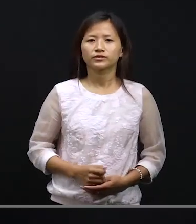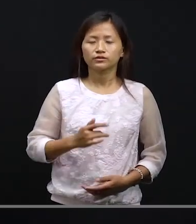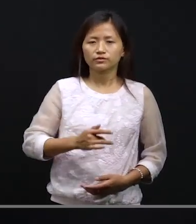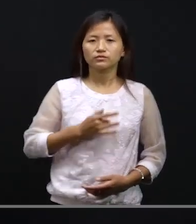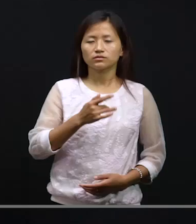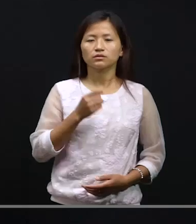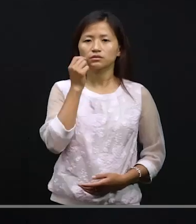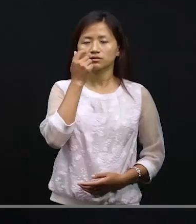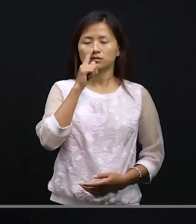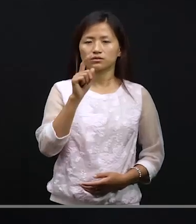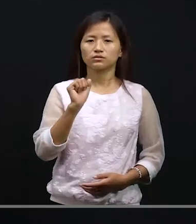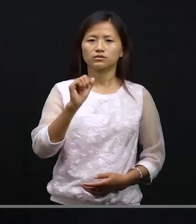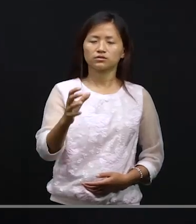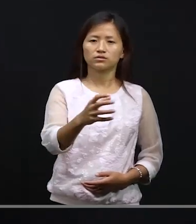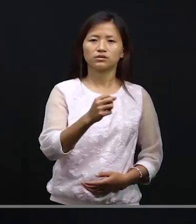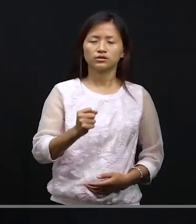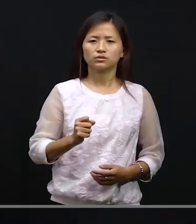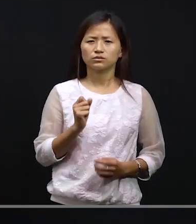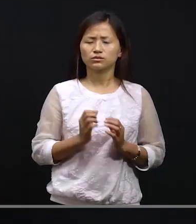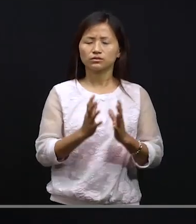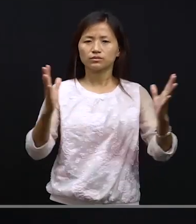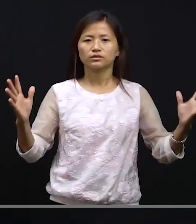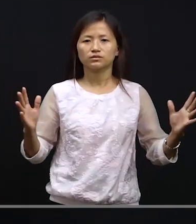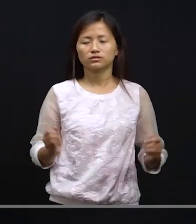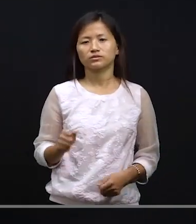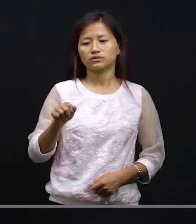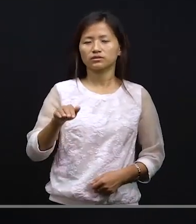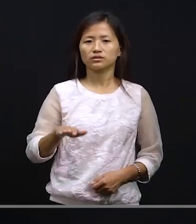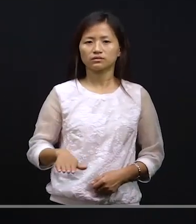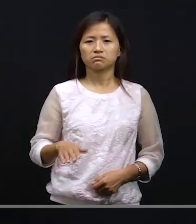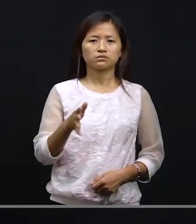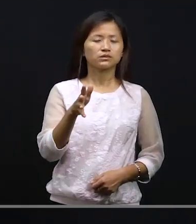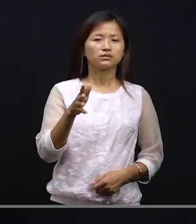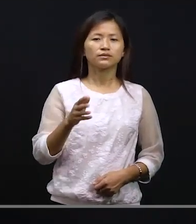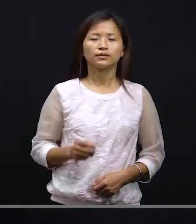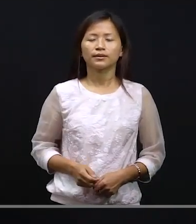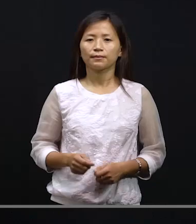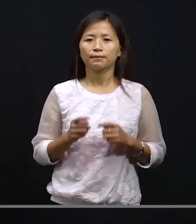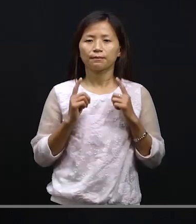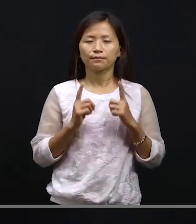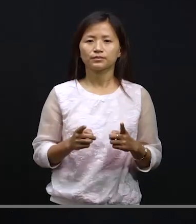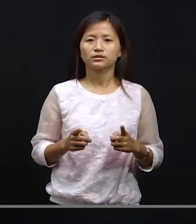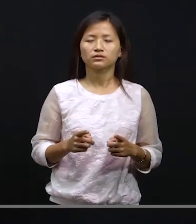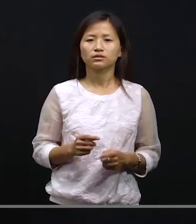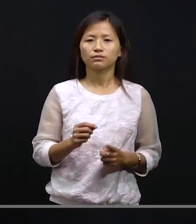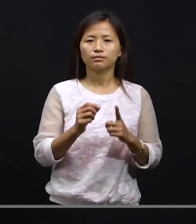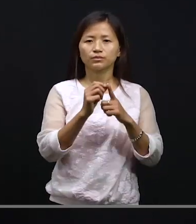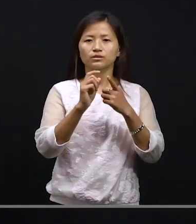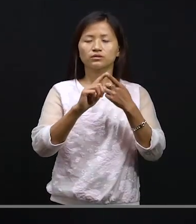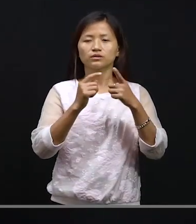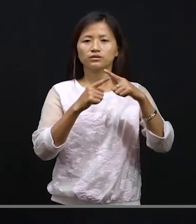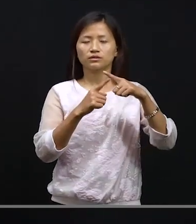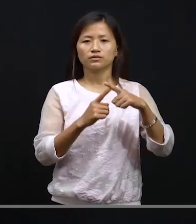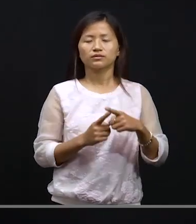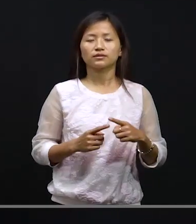feel that your parents are controlling you too much, though you are not a kid. That will come to you. But here the poet is not talking about